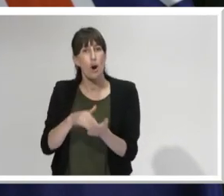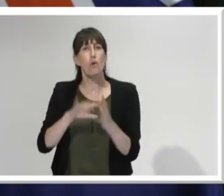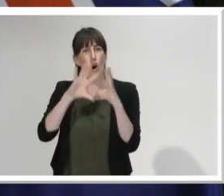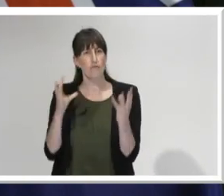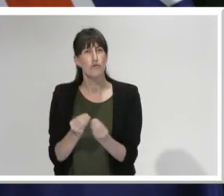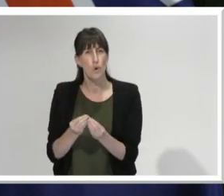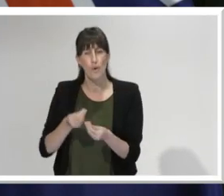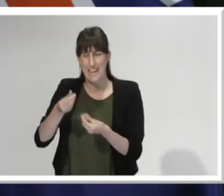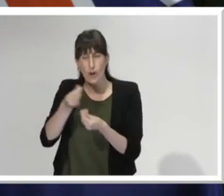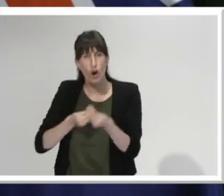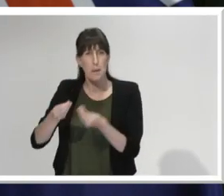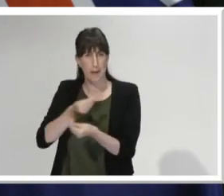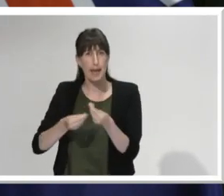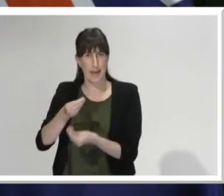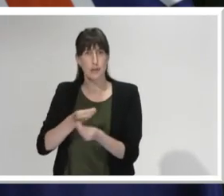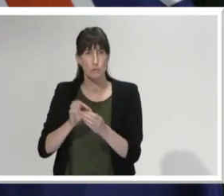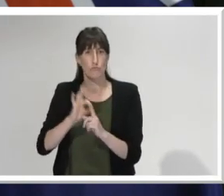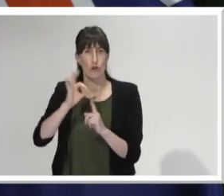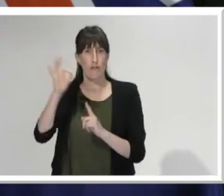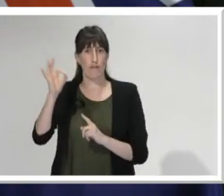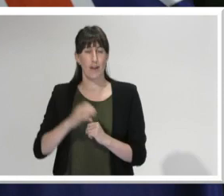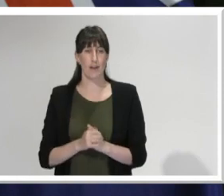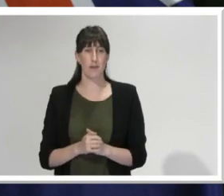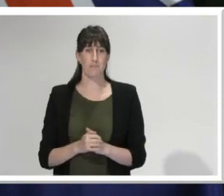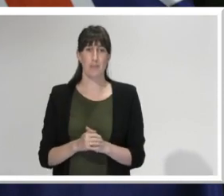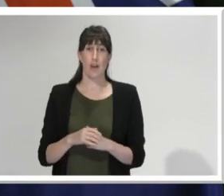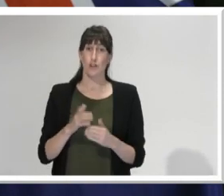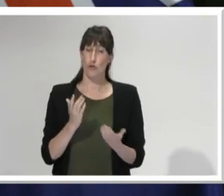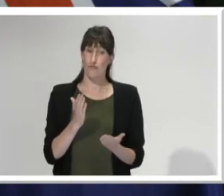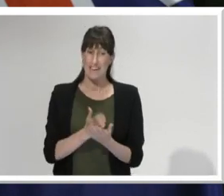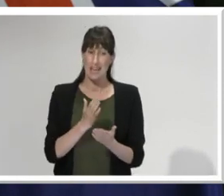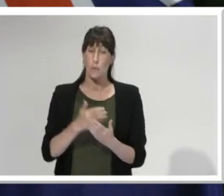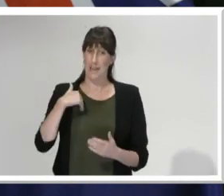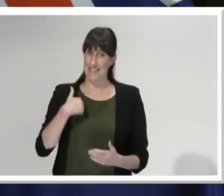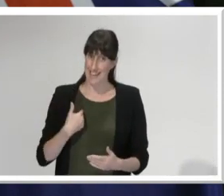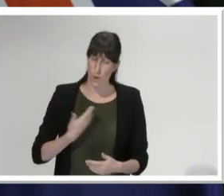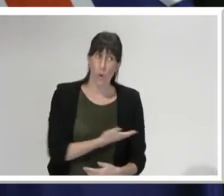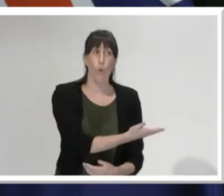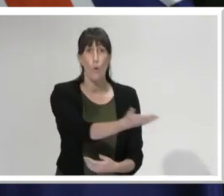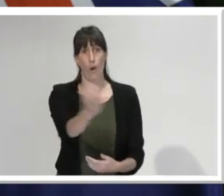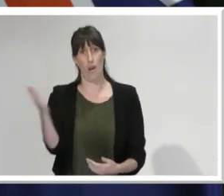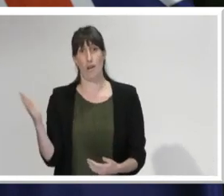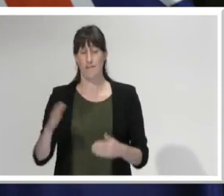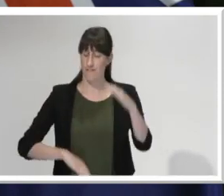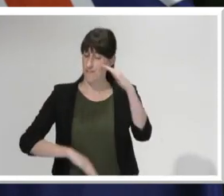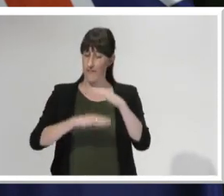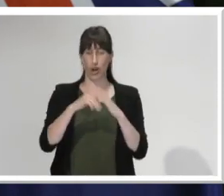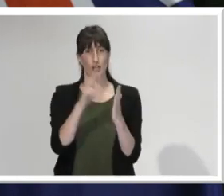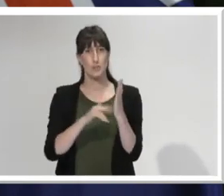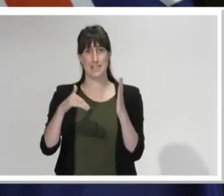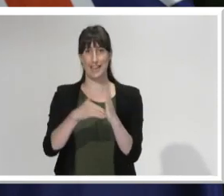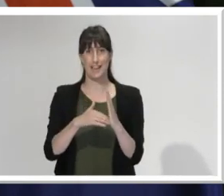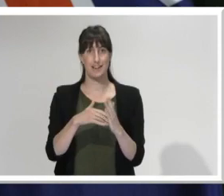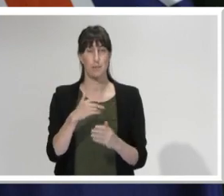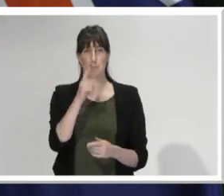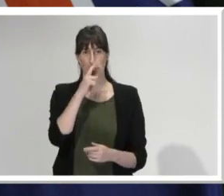of the virus, but it will continue to need a team of 5 million behind it. Under a lockdown, we've shown